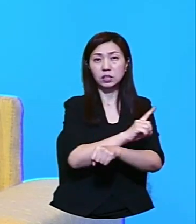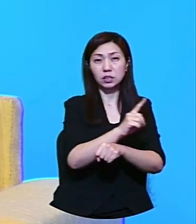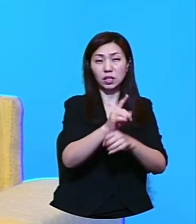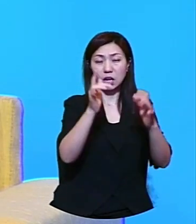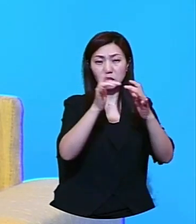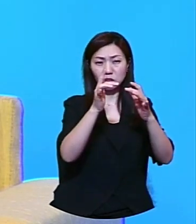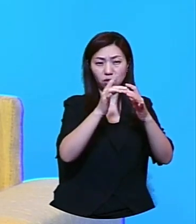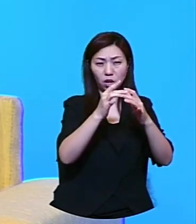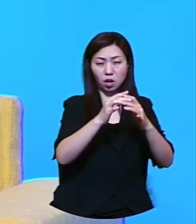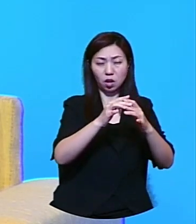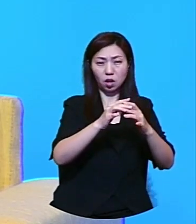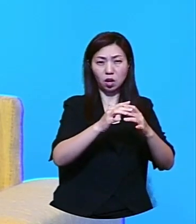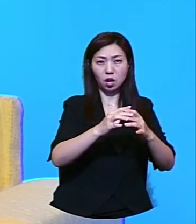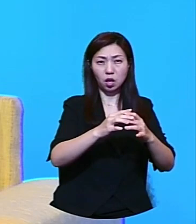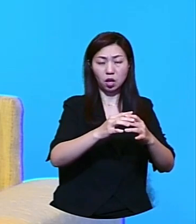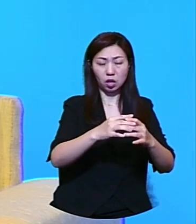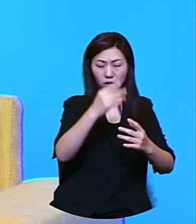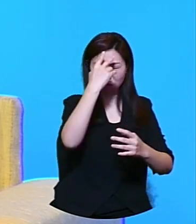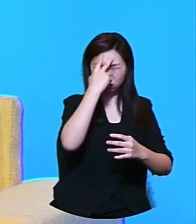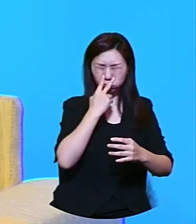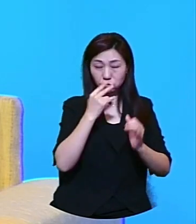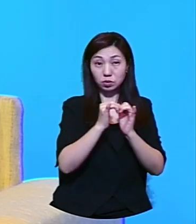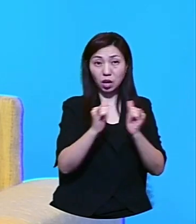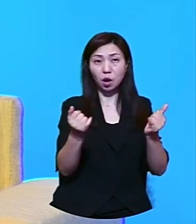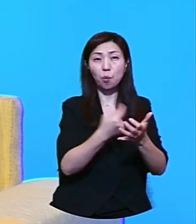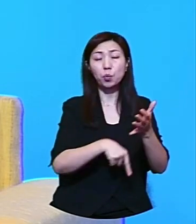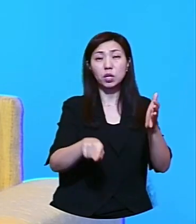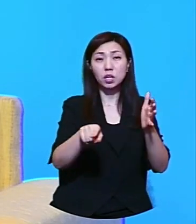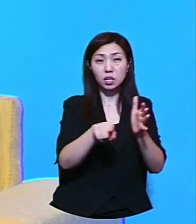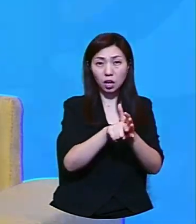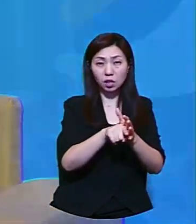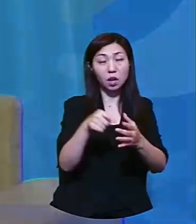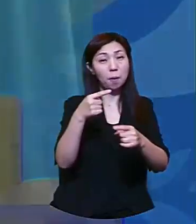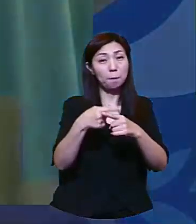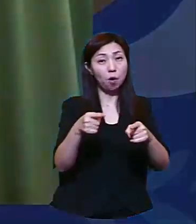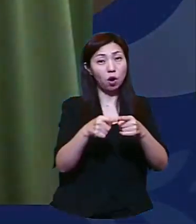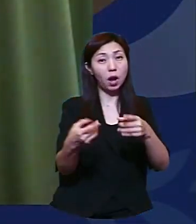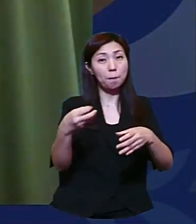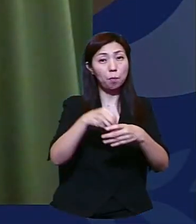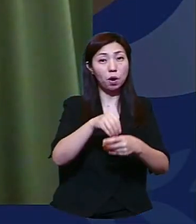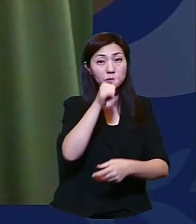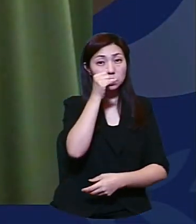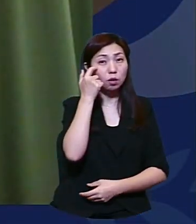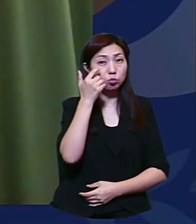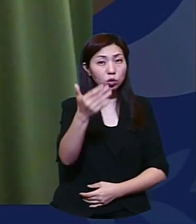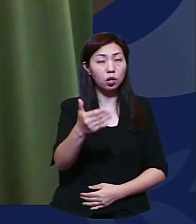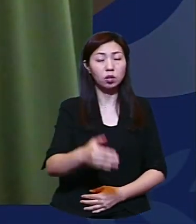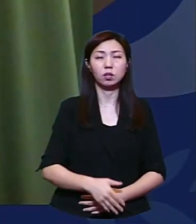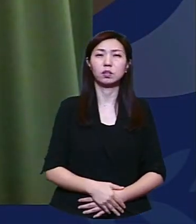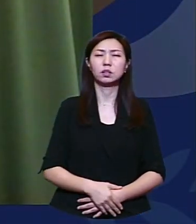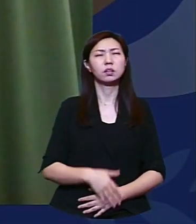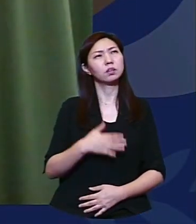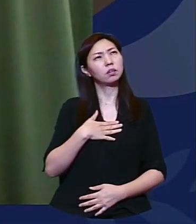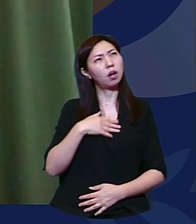Chris? You're going to have to dip deep into my brain here. Does it have I don't know for sure, but I can